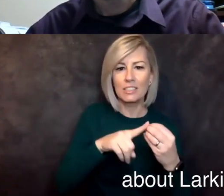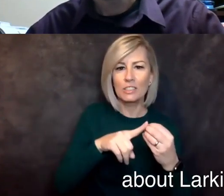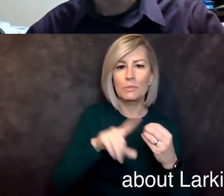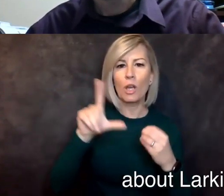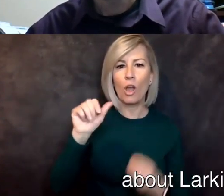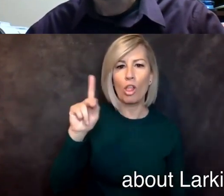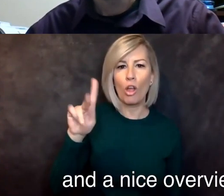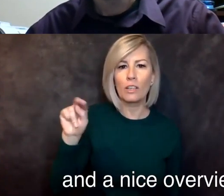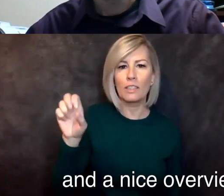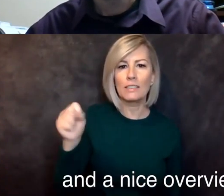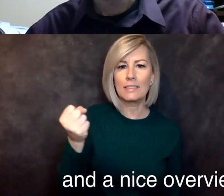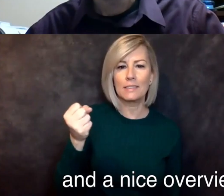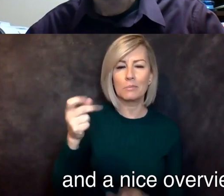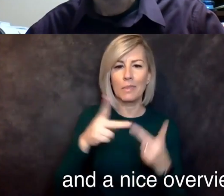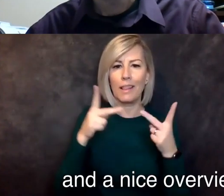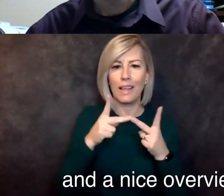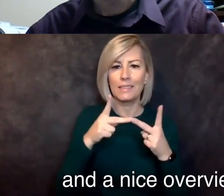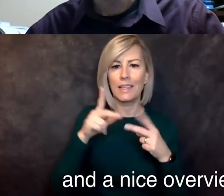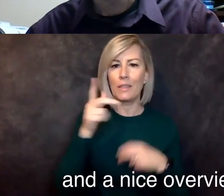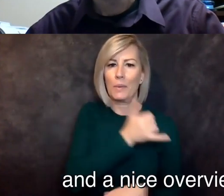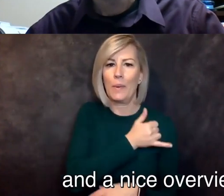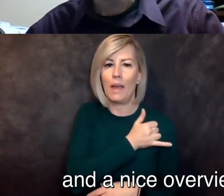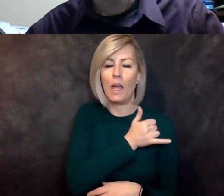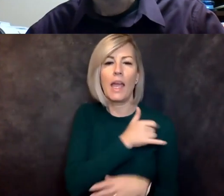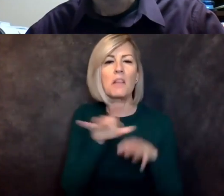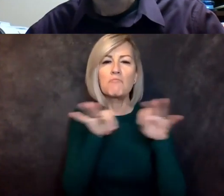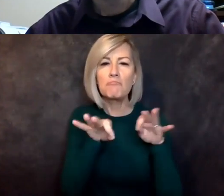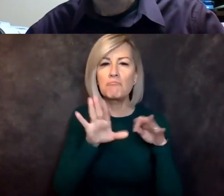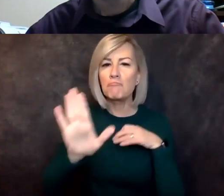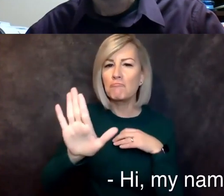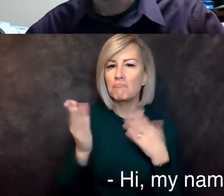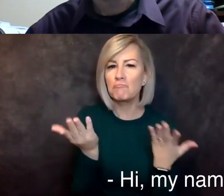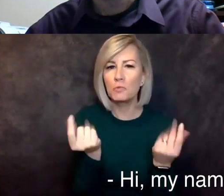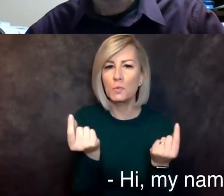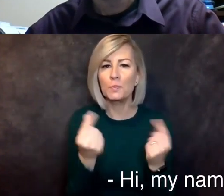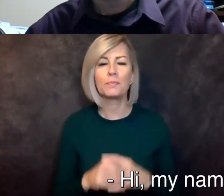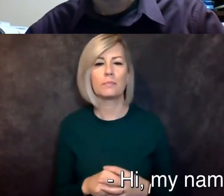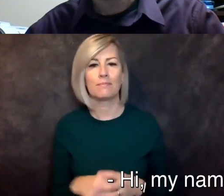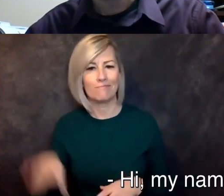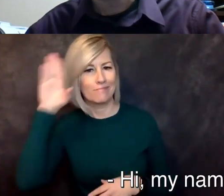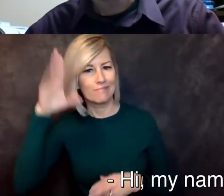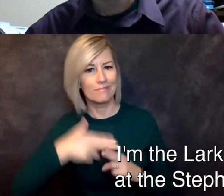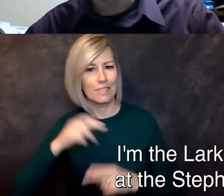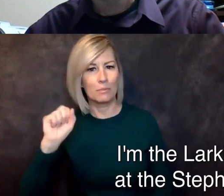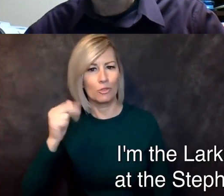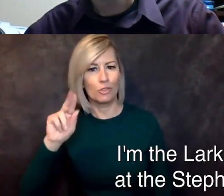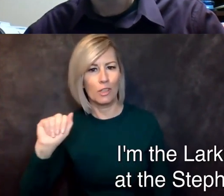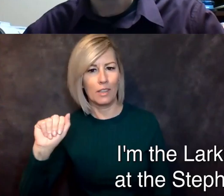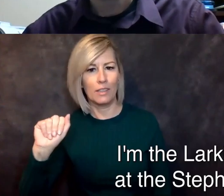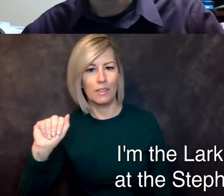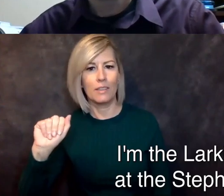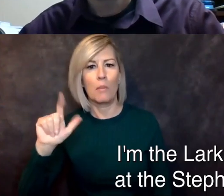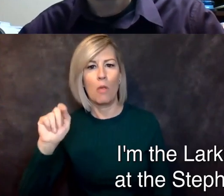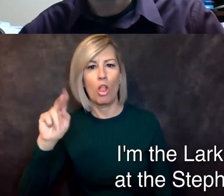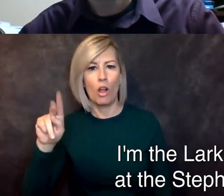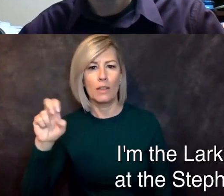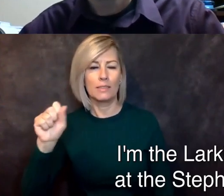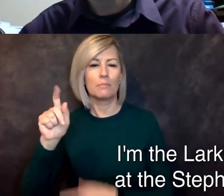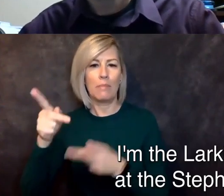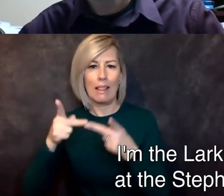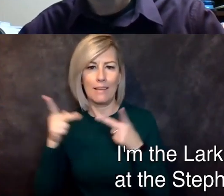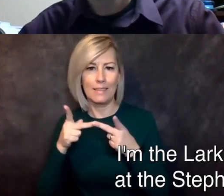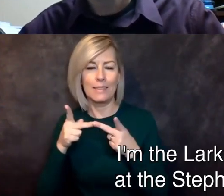at the Y and a nice overview of what you do there. Hi, my name is Shawna Beyer. I'm the Larkin's Place Director at the